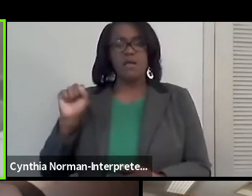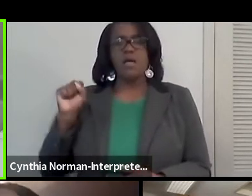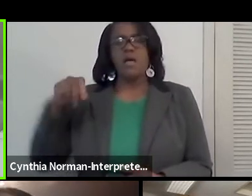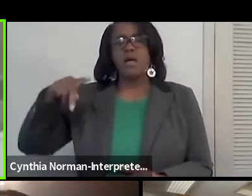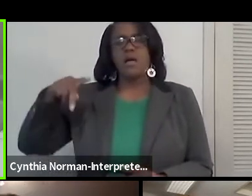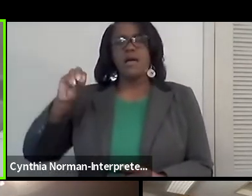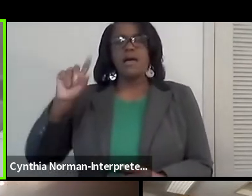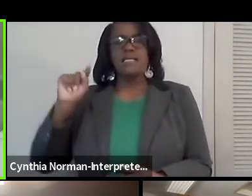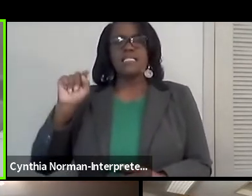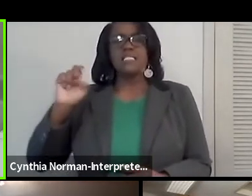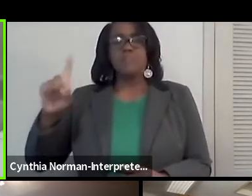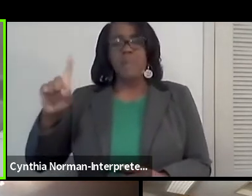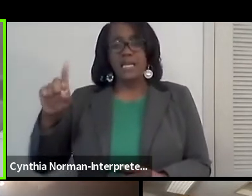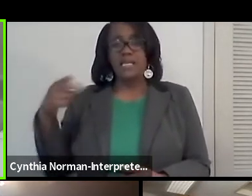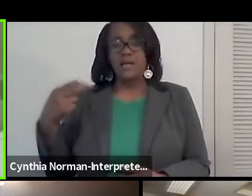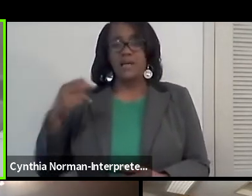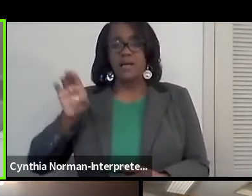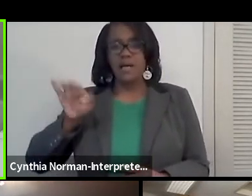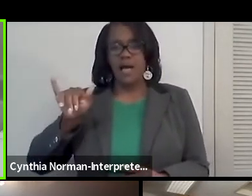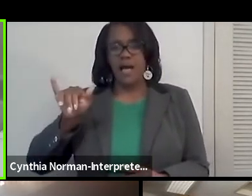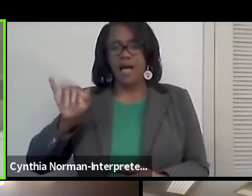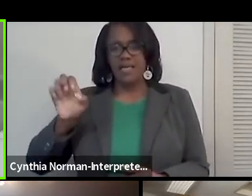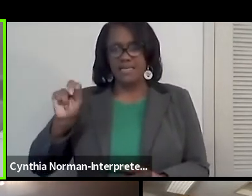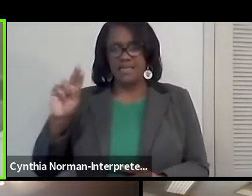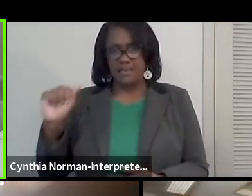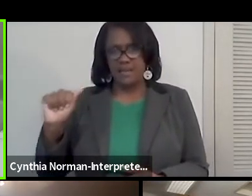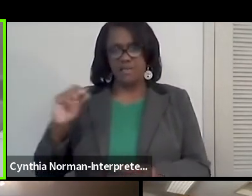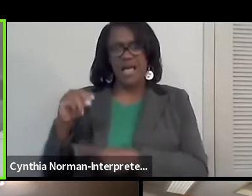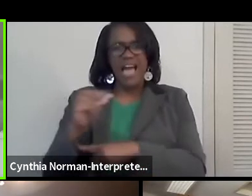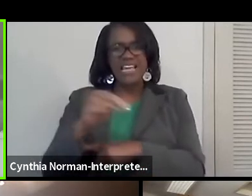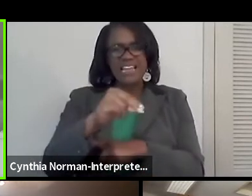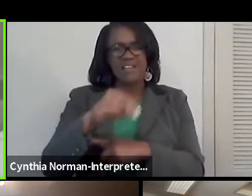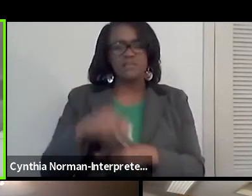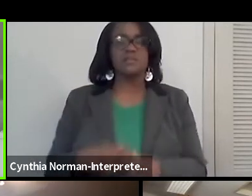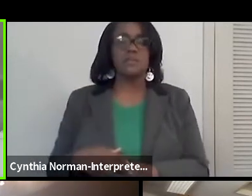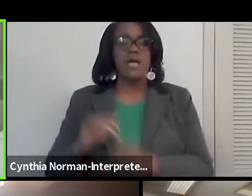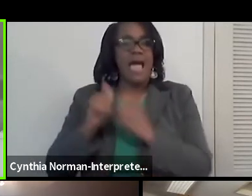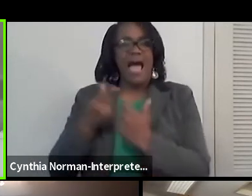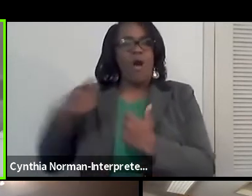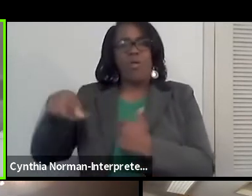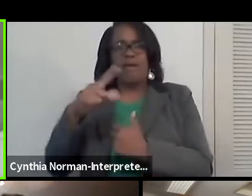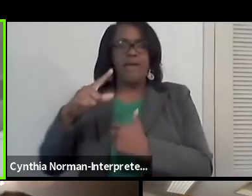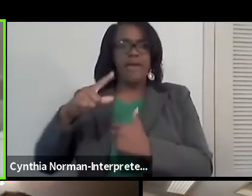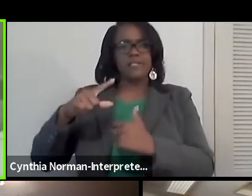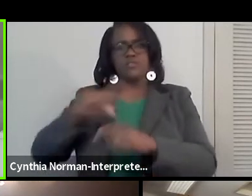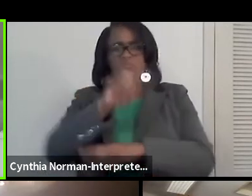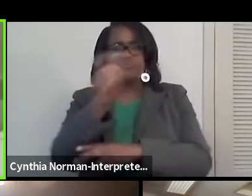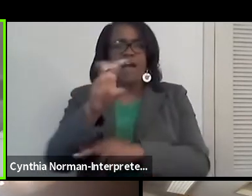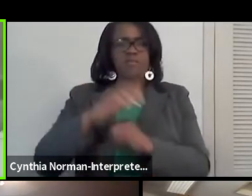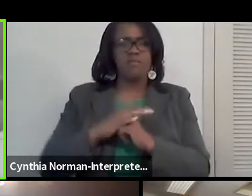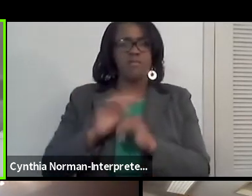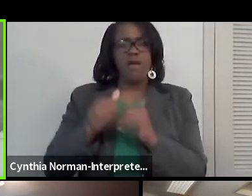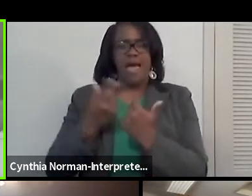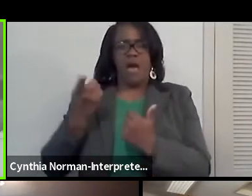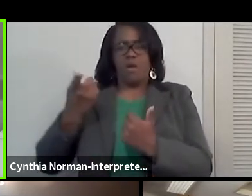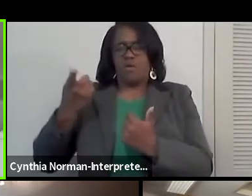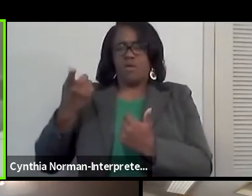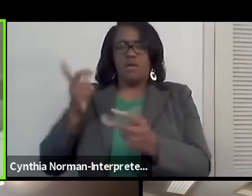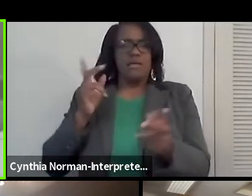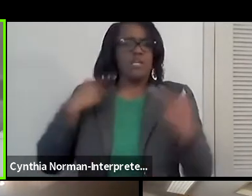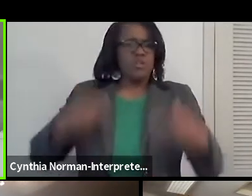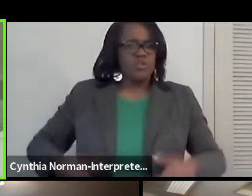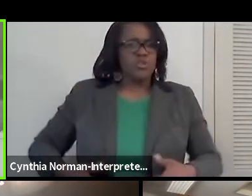some other large carnivores in Kenya. Looking at how they move through the landscape and how they are implicated in human